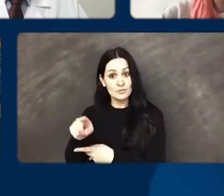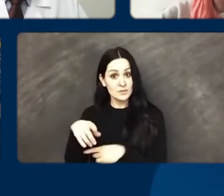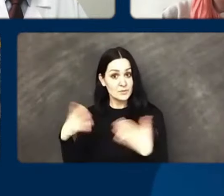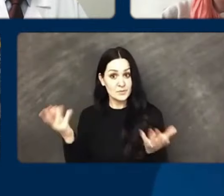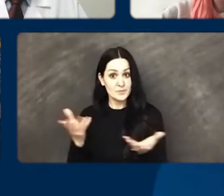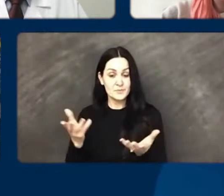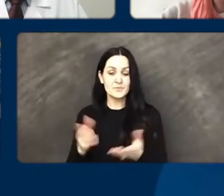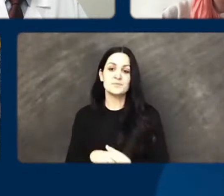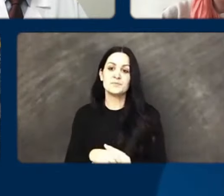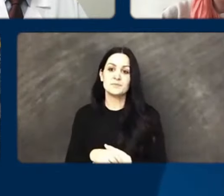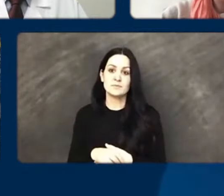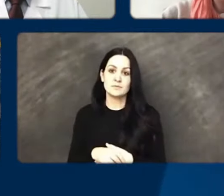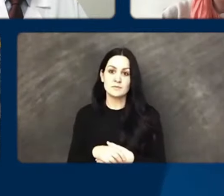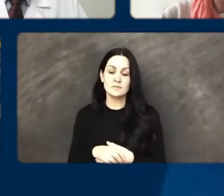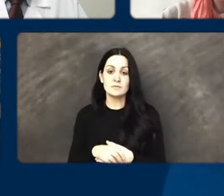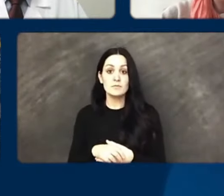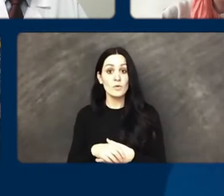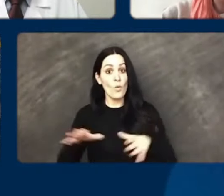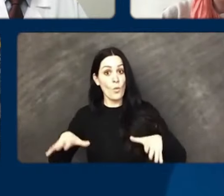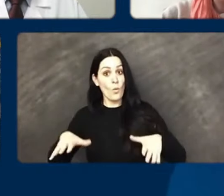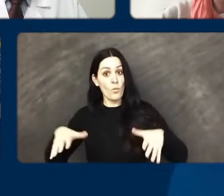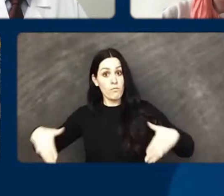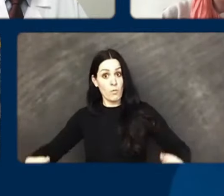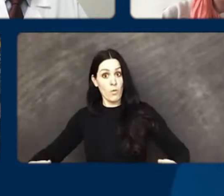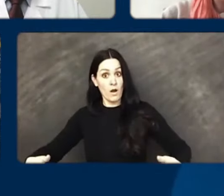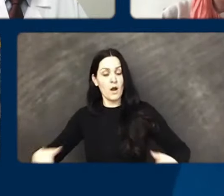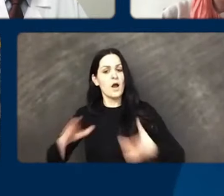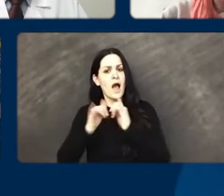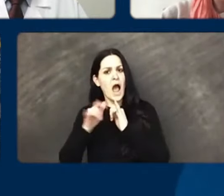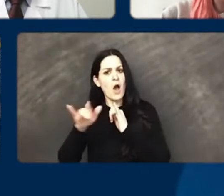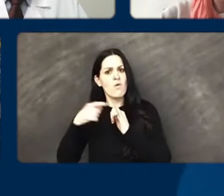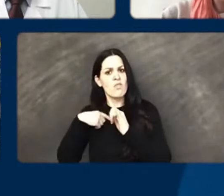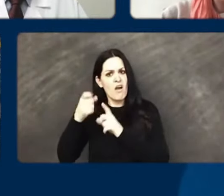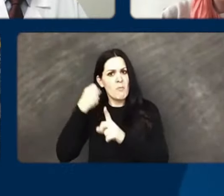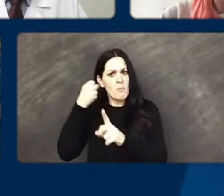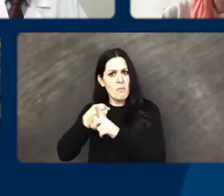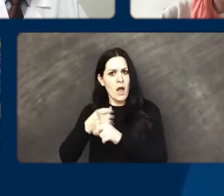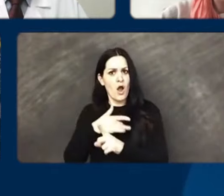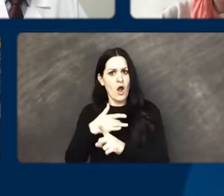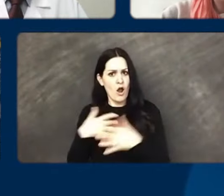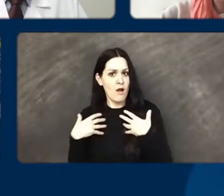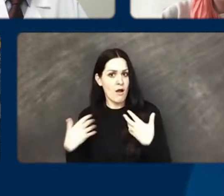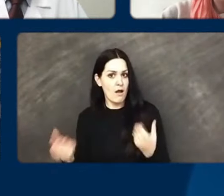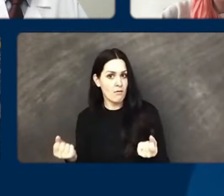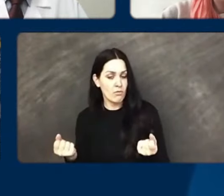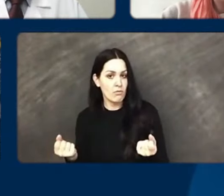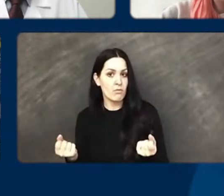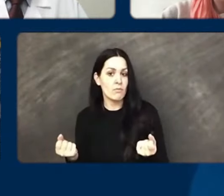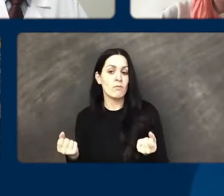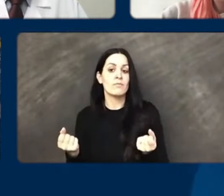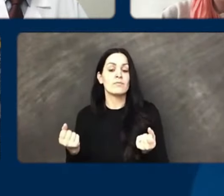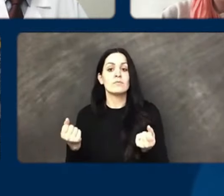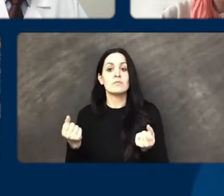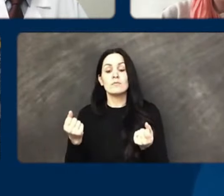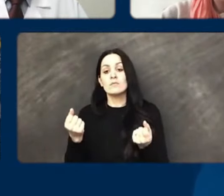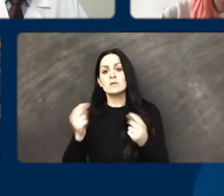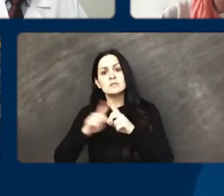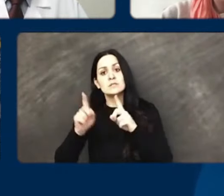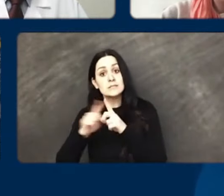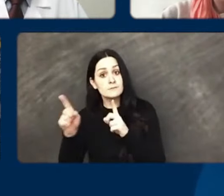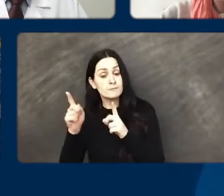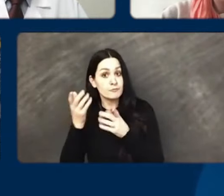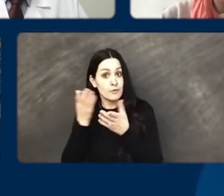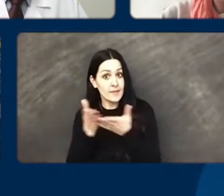is, how does being overweight impact heart health in women? Do different factors such as age increase